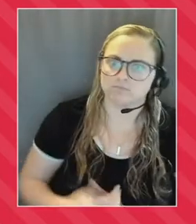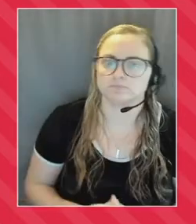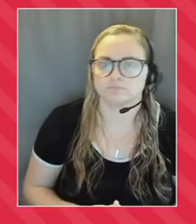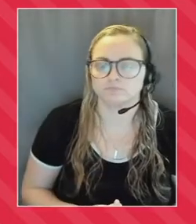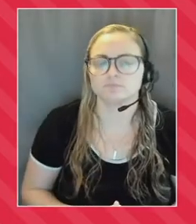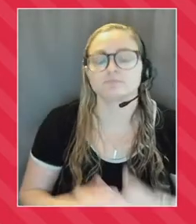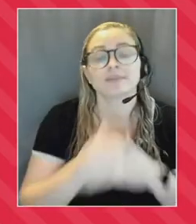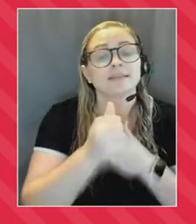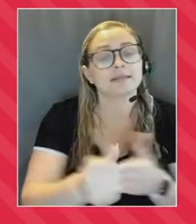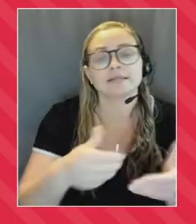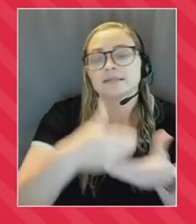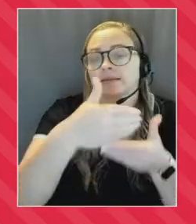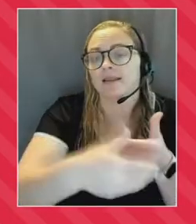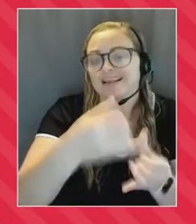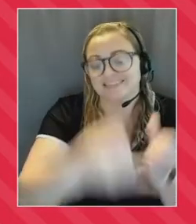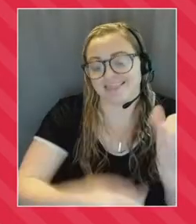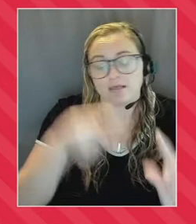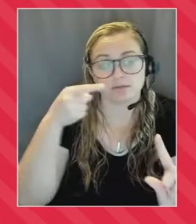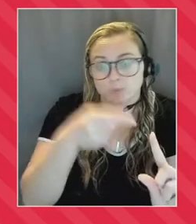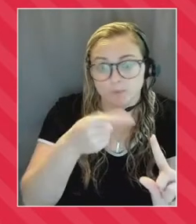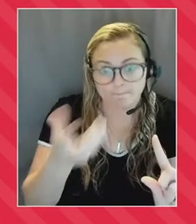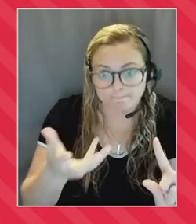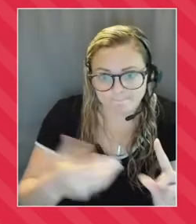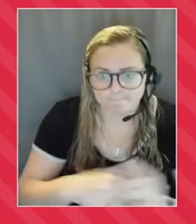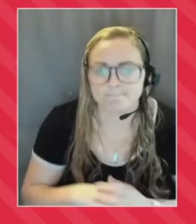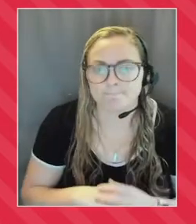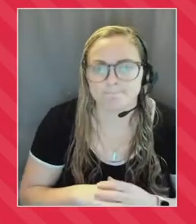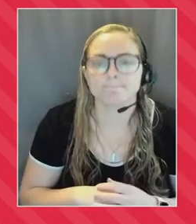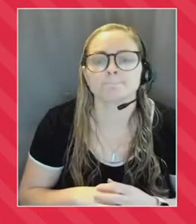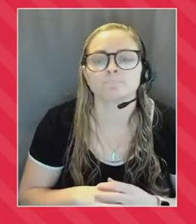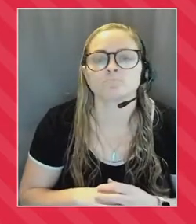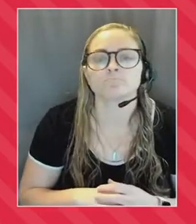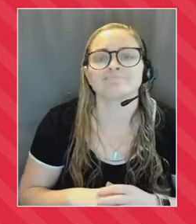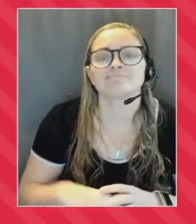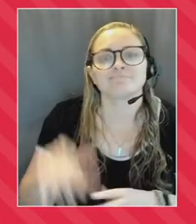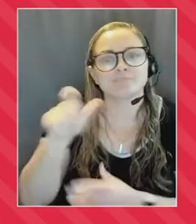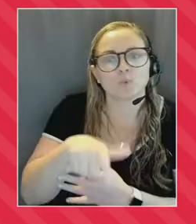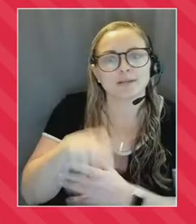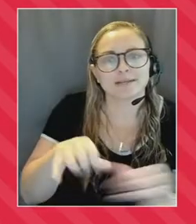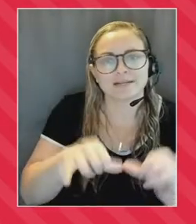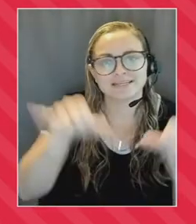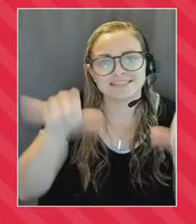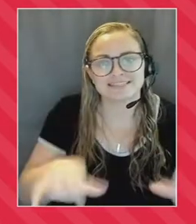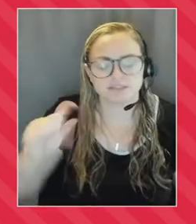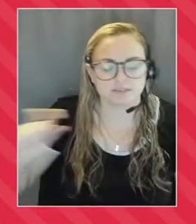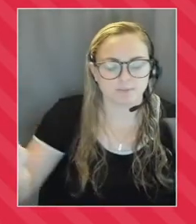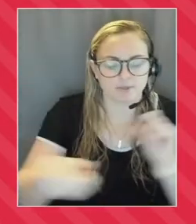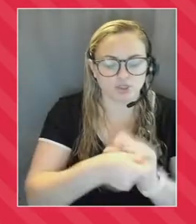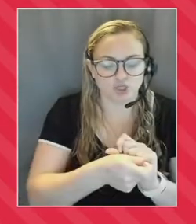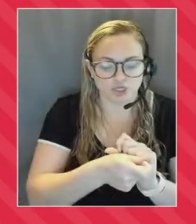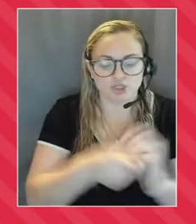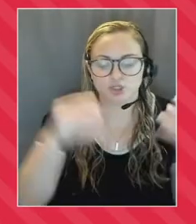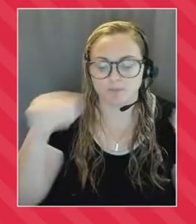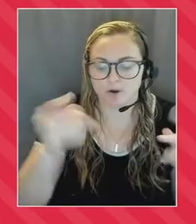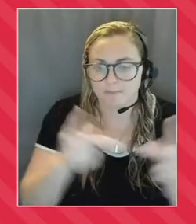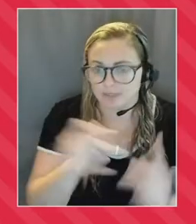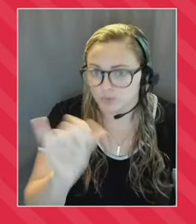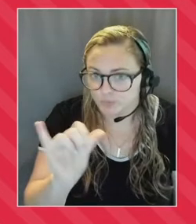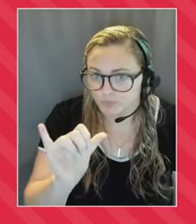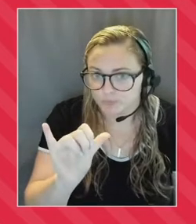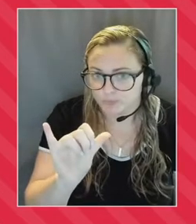to my next and last point. We also need systems change in the marketplace. And I